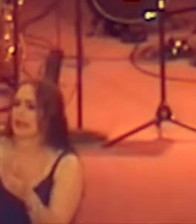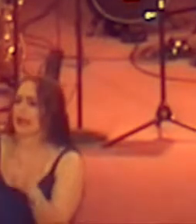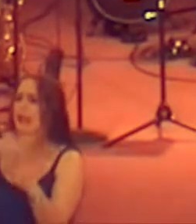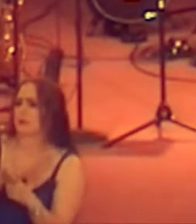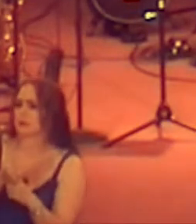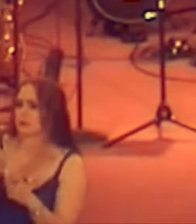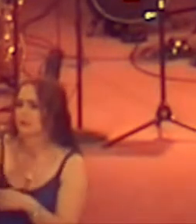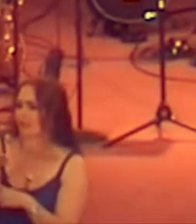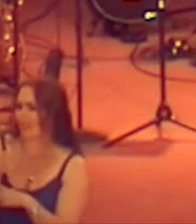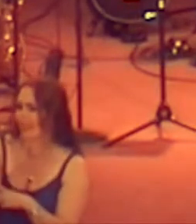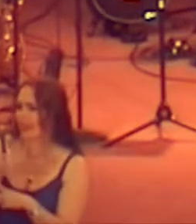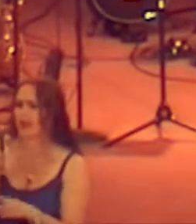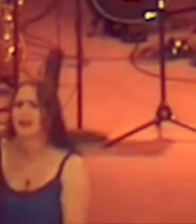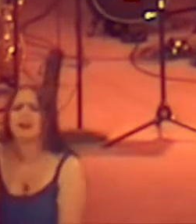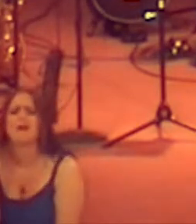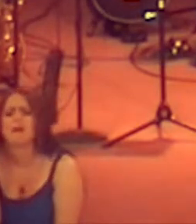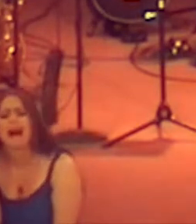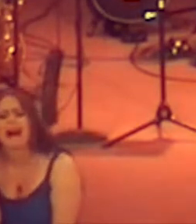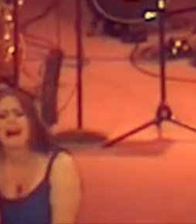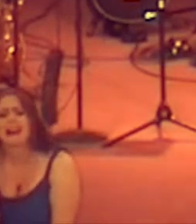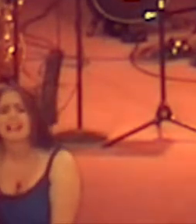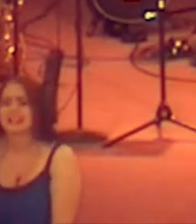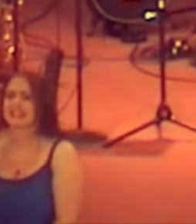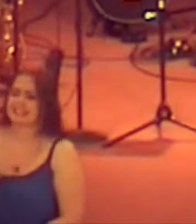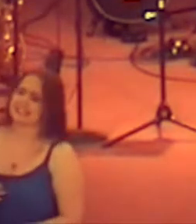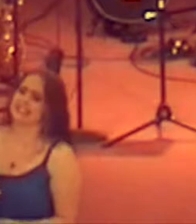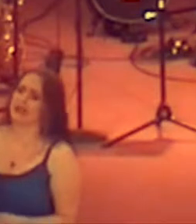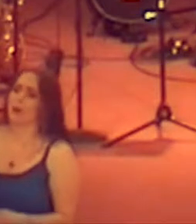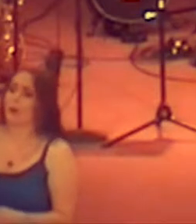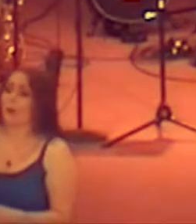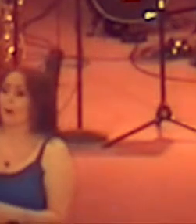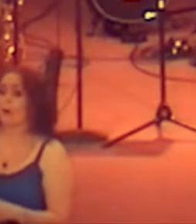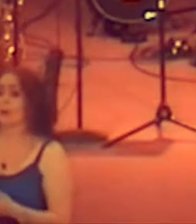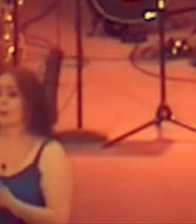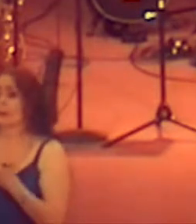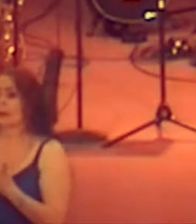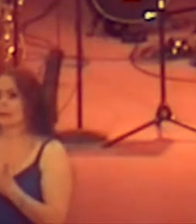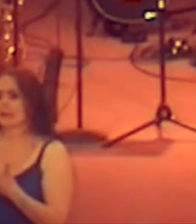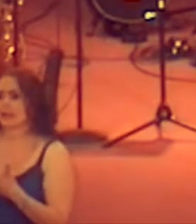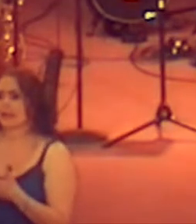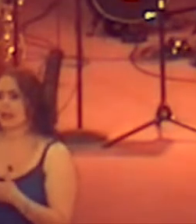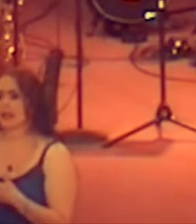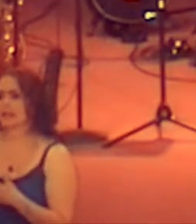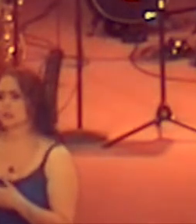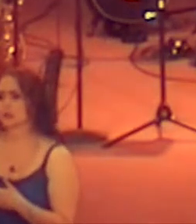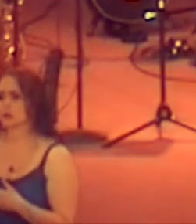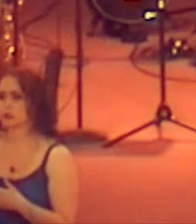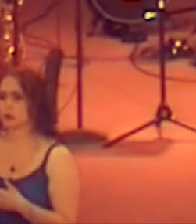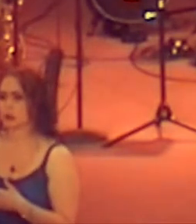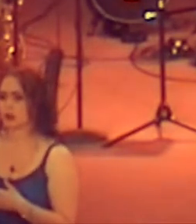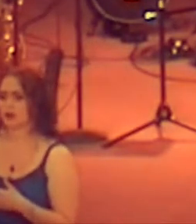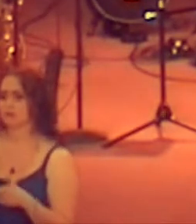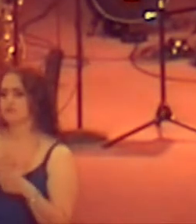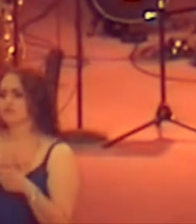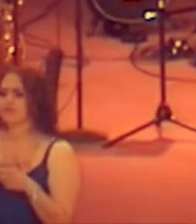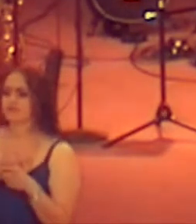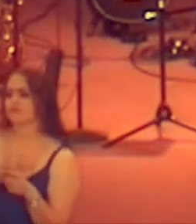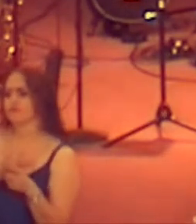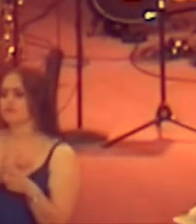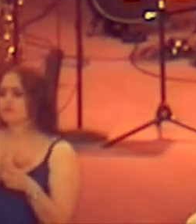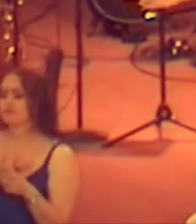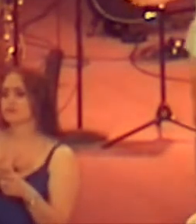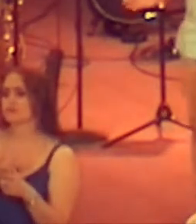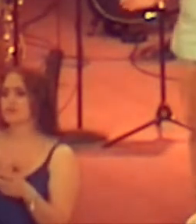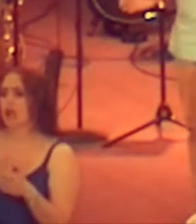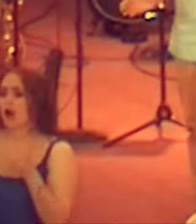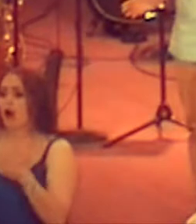why? Why? You know, or maybe you just like to jog. You know, you like to run and you're running. You know what the hardest